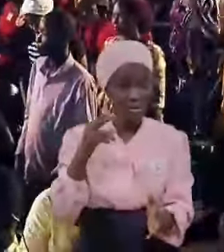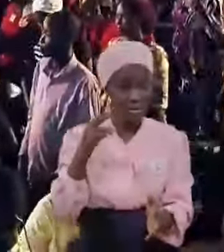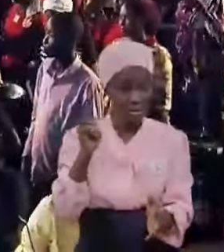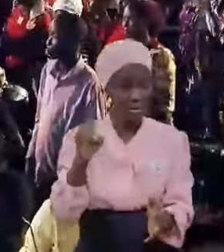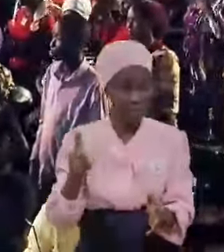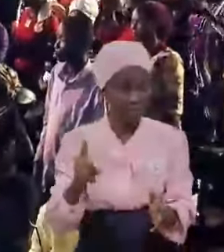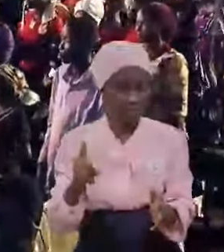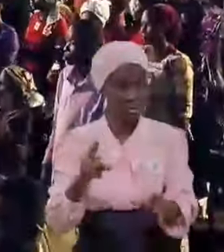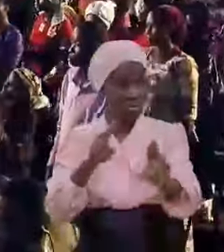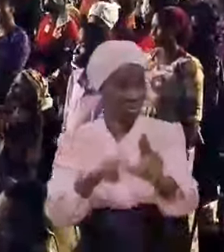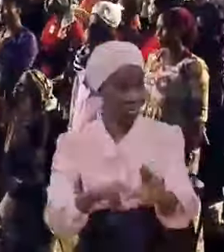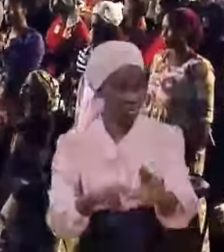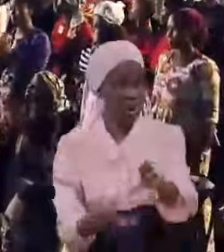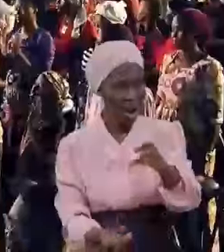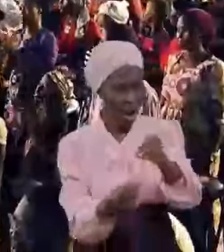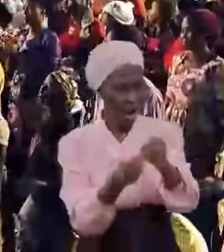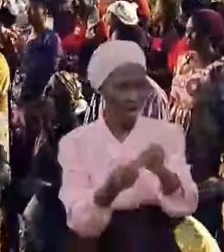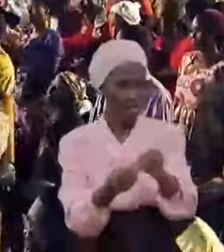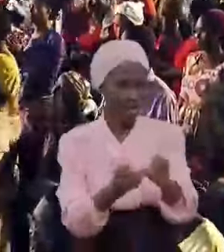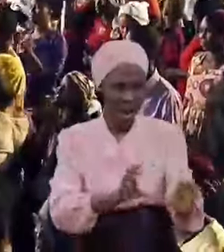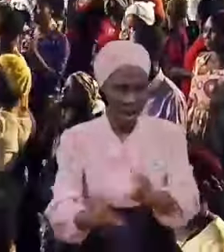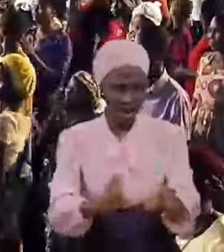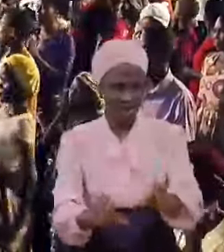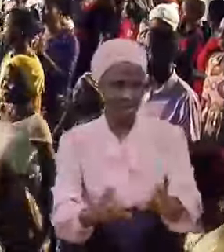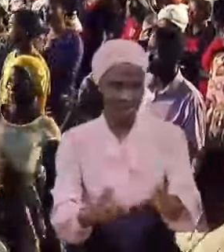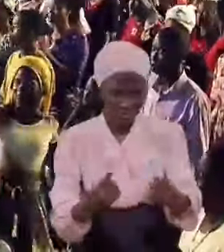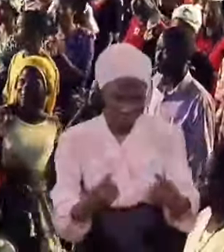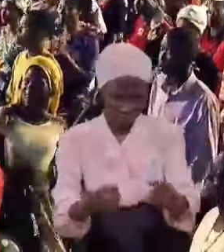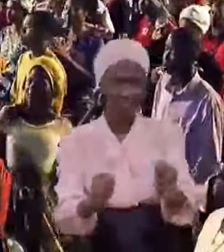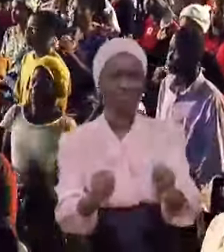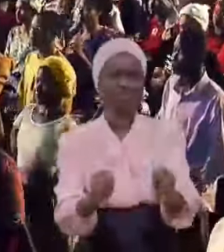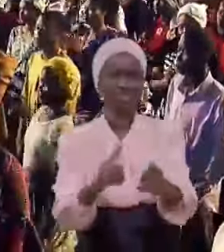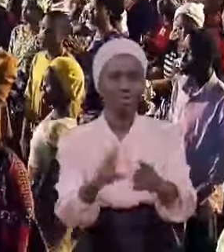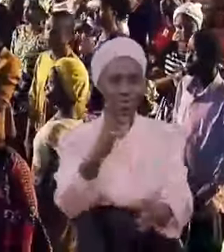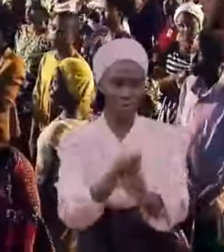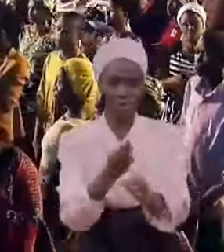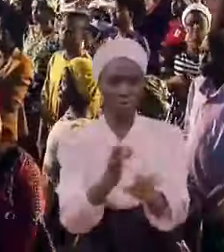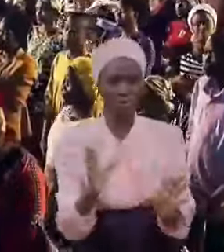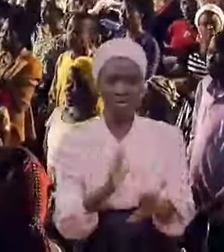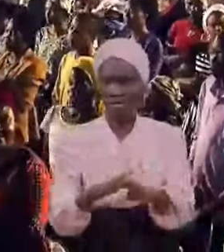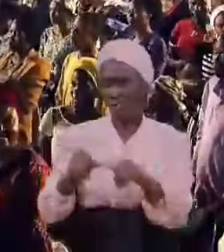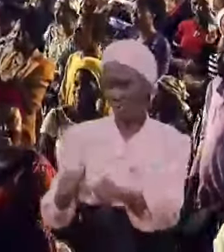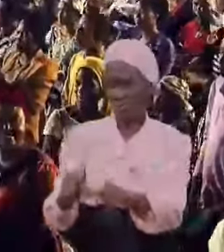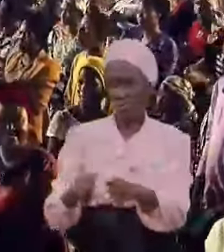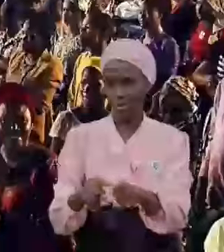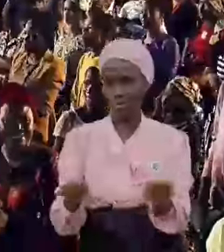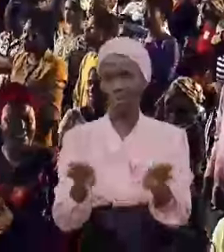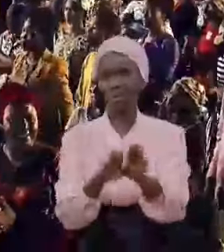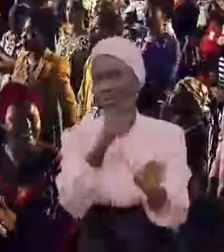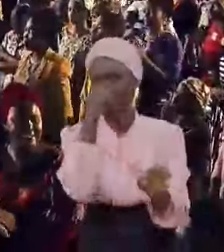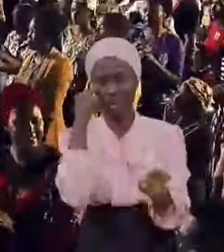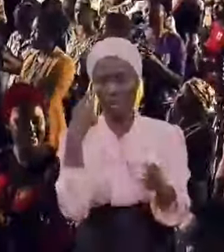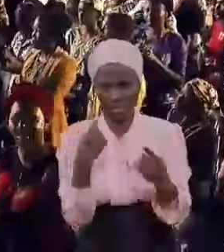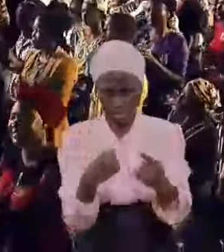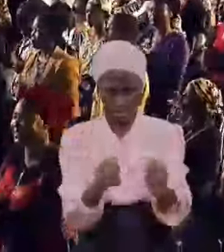crutches. Give action to your faith. Don't keep on closing your eyes. Open your eyes and see. Give